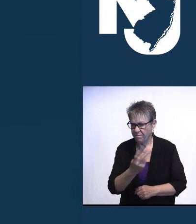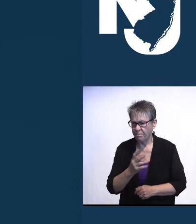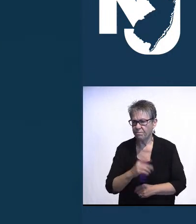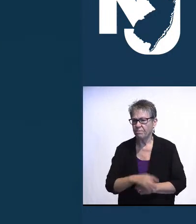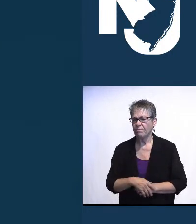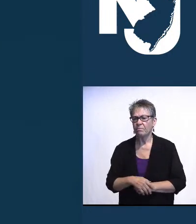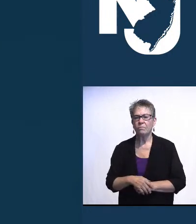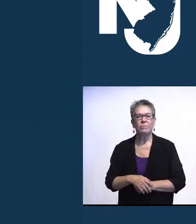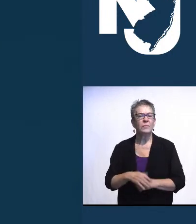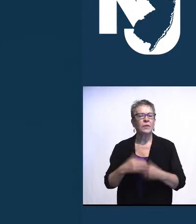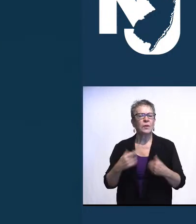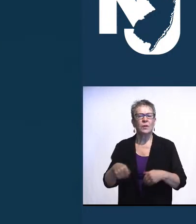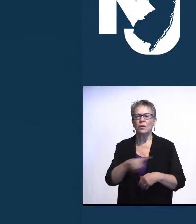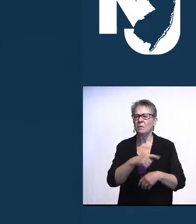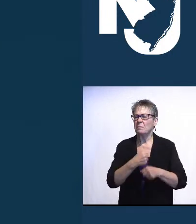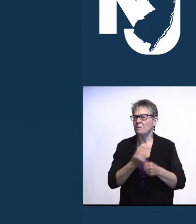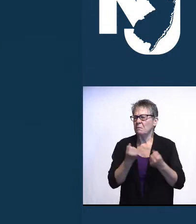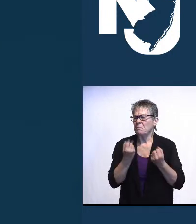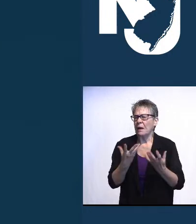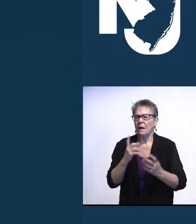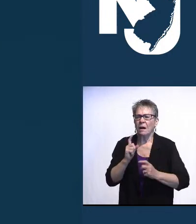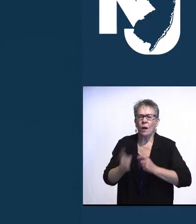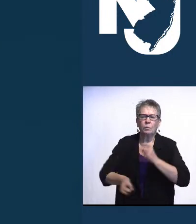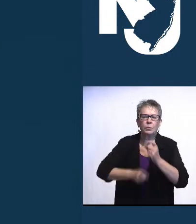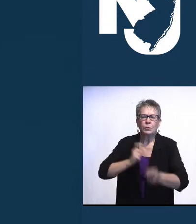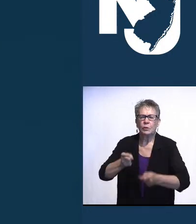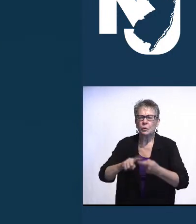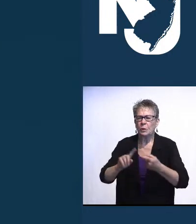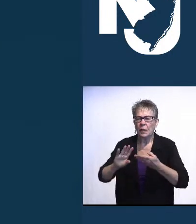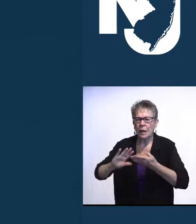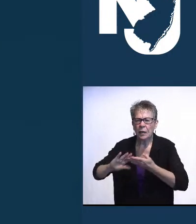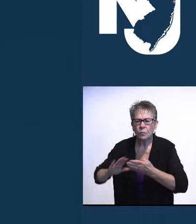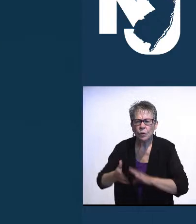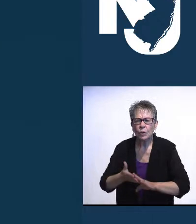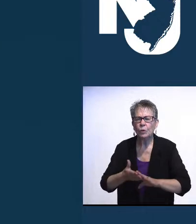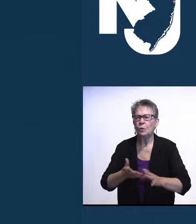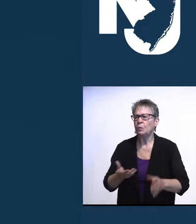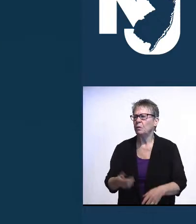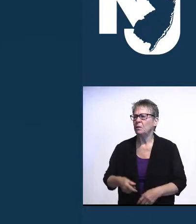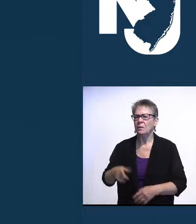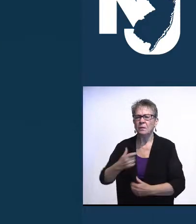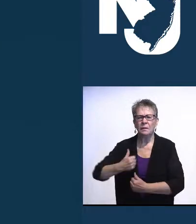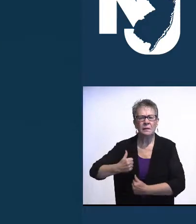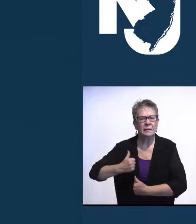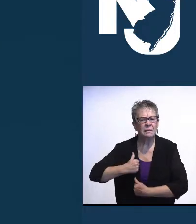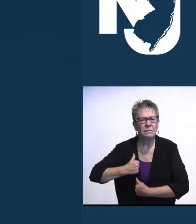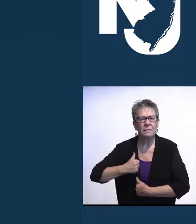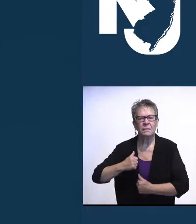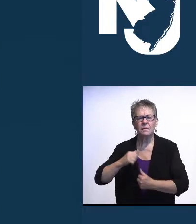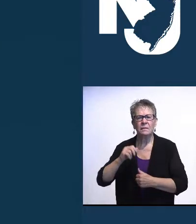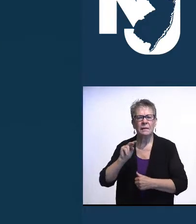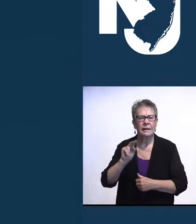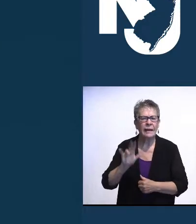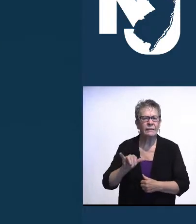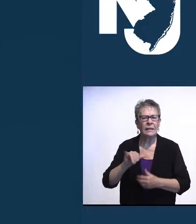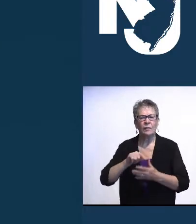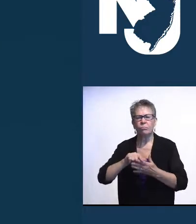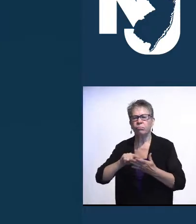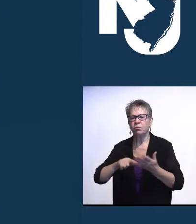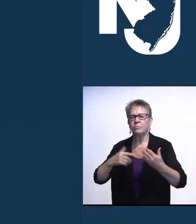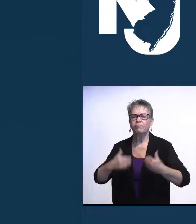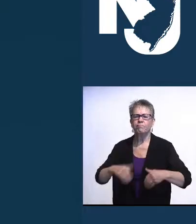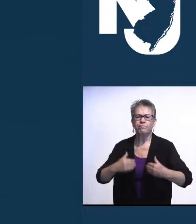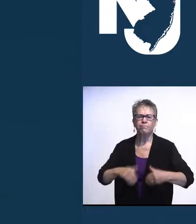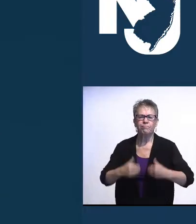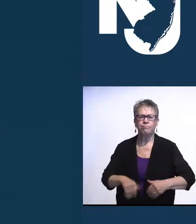In Vincent's case, to our country. May God bless each of their souls and watch over the families they leave behind. And today we